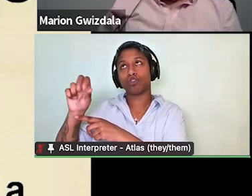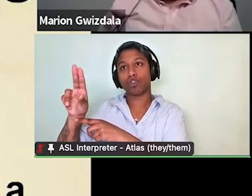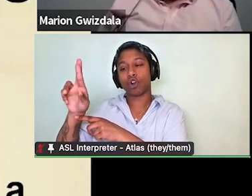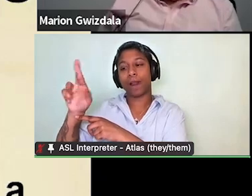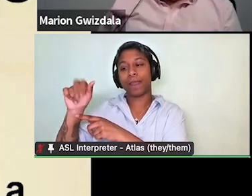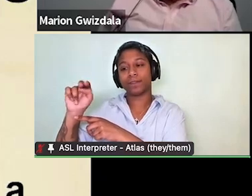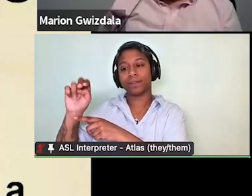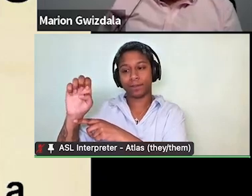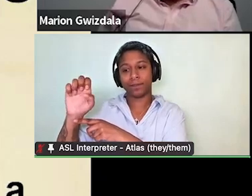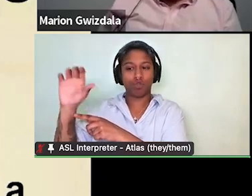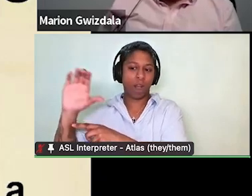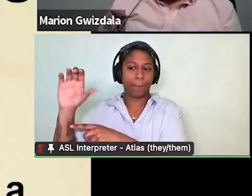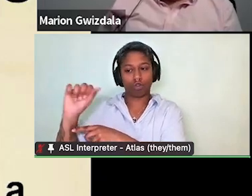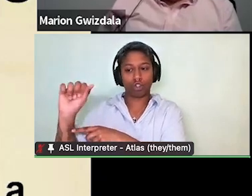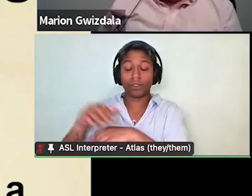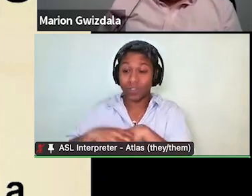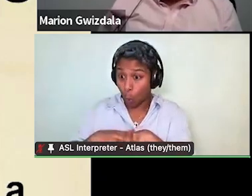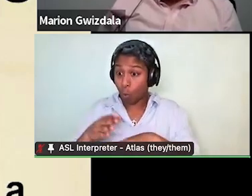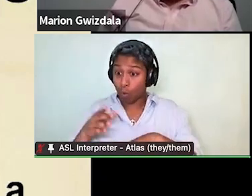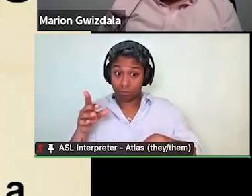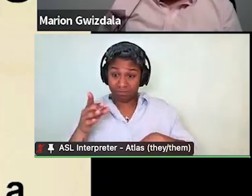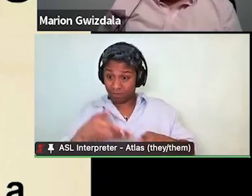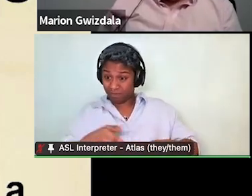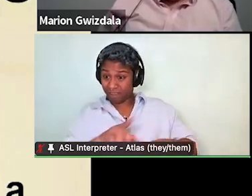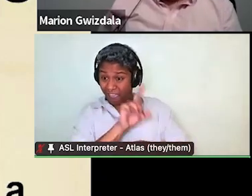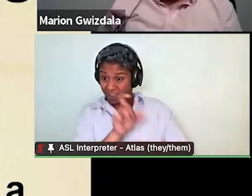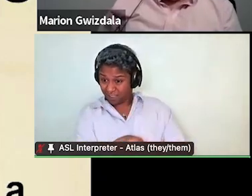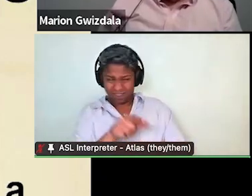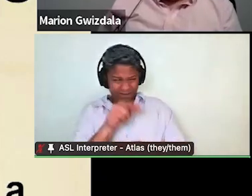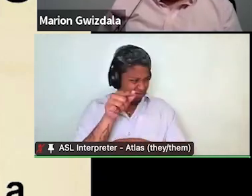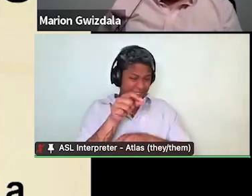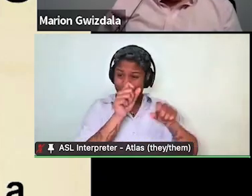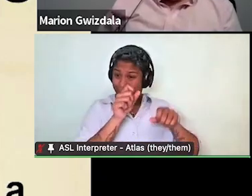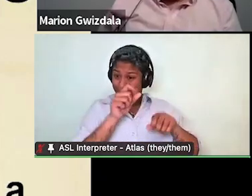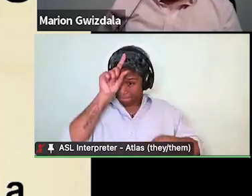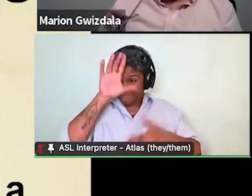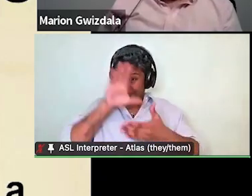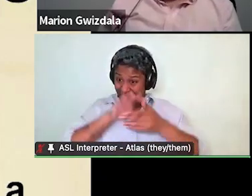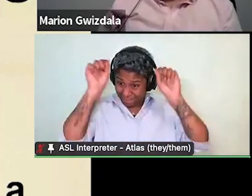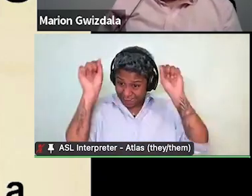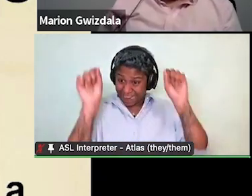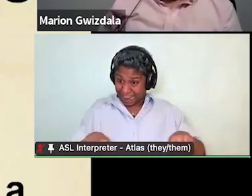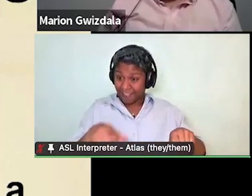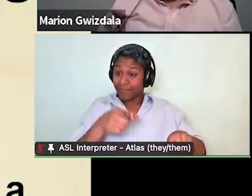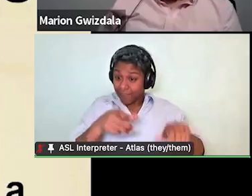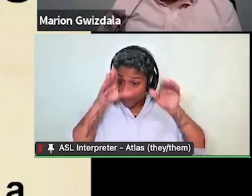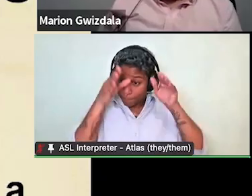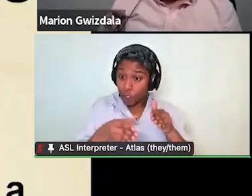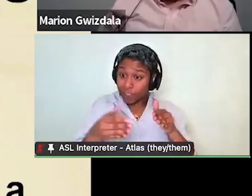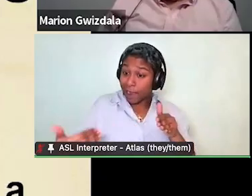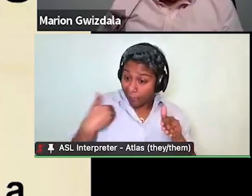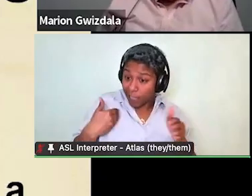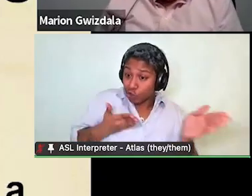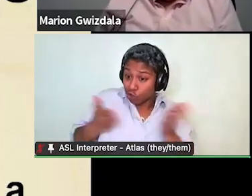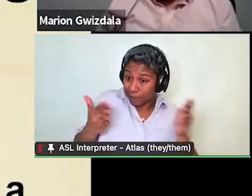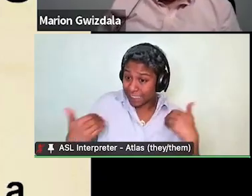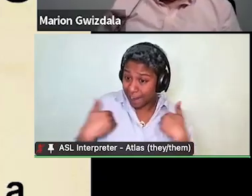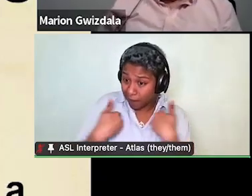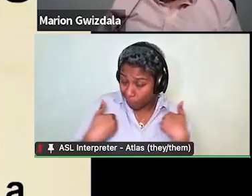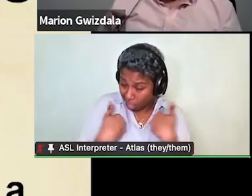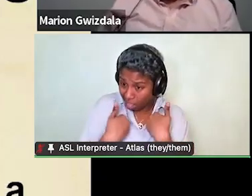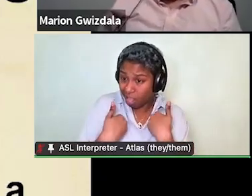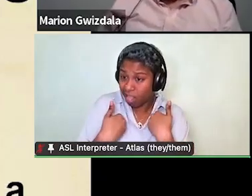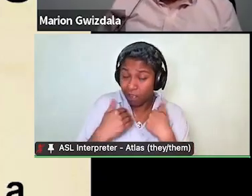believable that this person has a service animal? Is it really believable that the dog is a highly